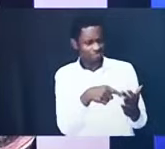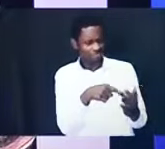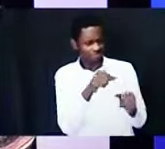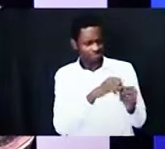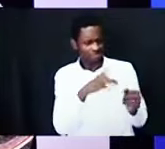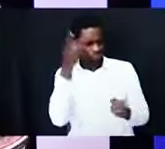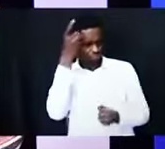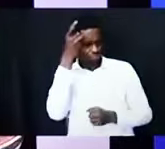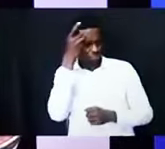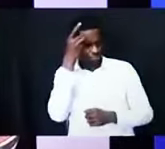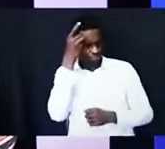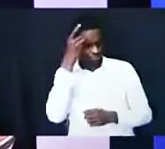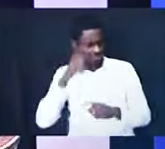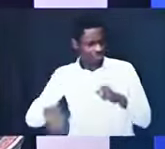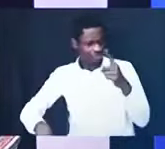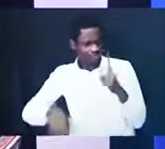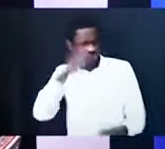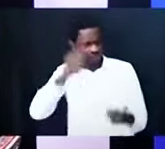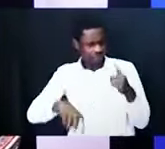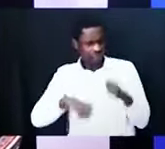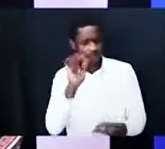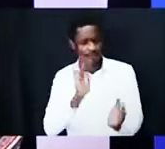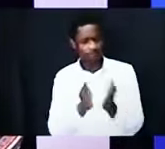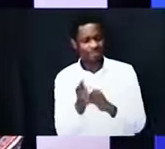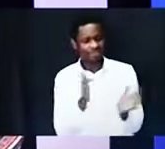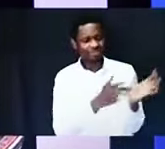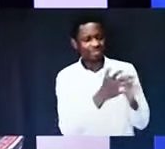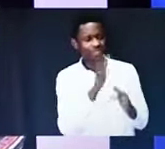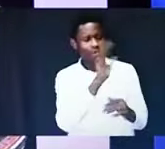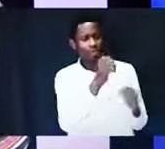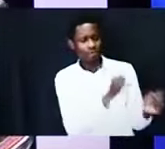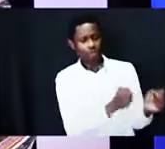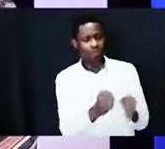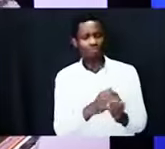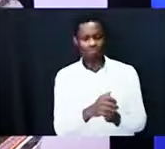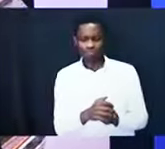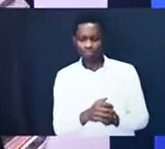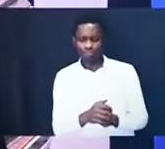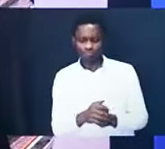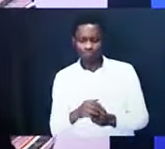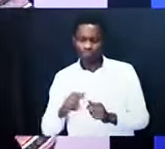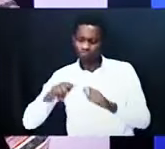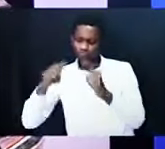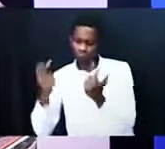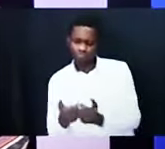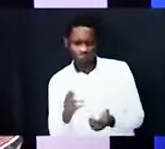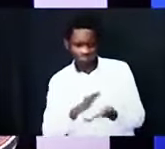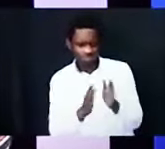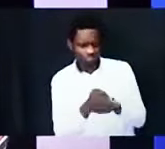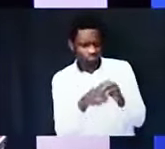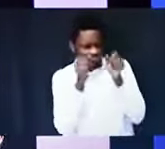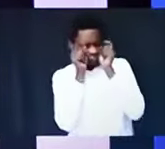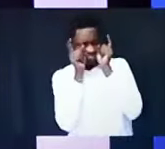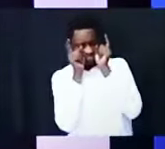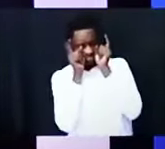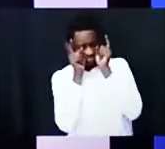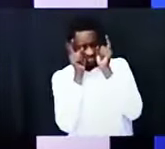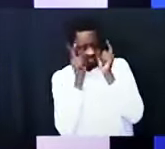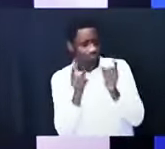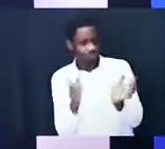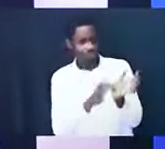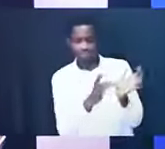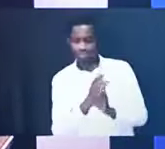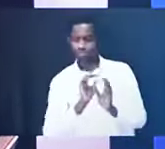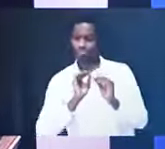are cast out by his power. See, he taught us one with authority.